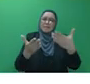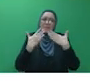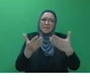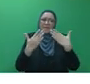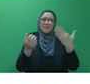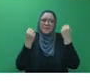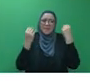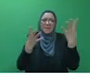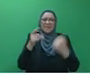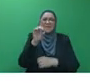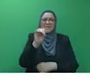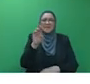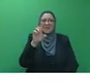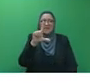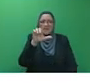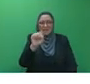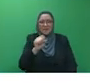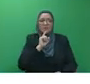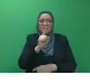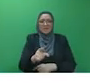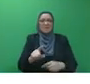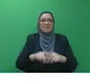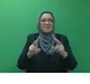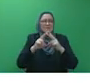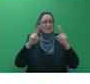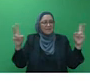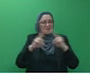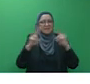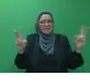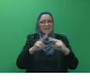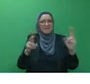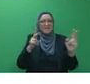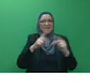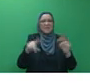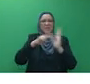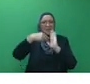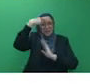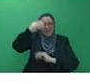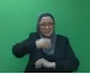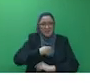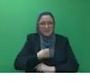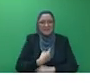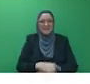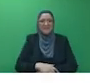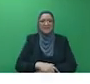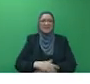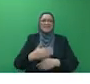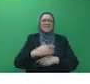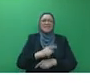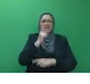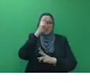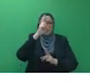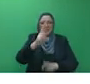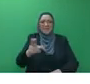for me a pleasure uh and we we and of course because this is an online thing uh we we will be capturing